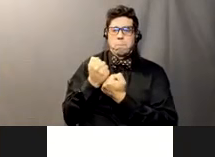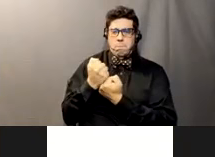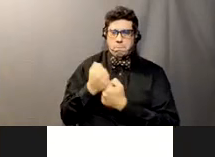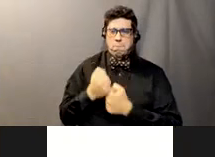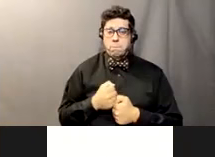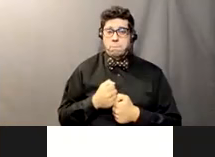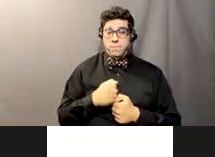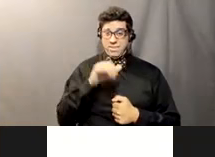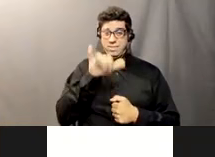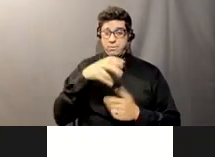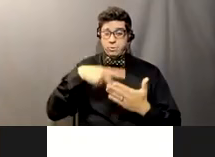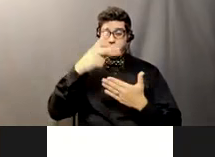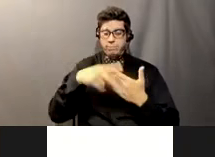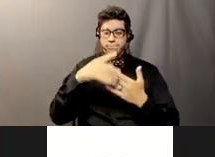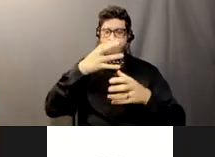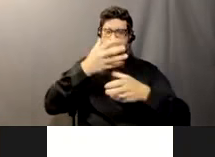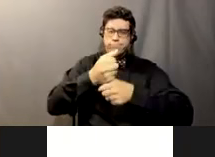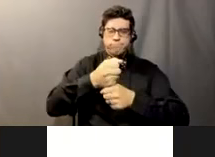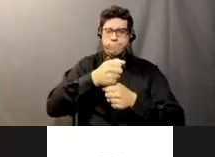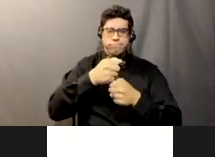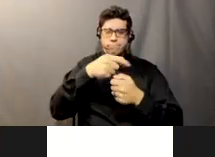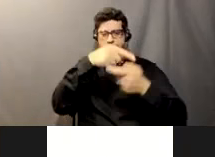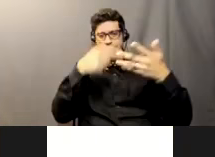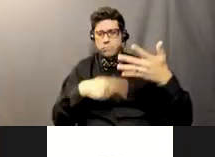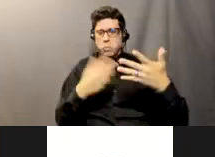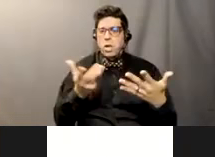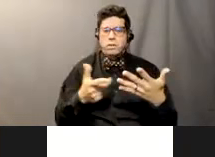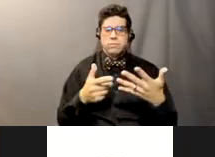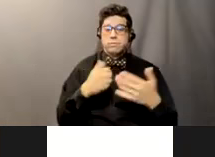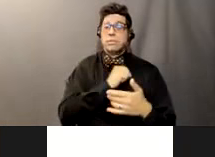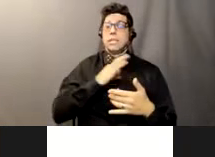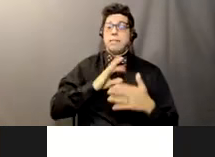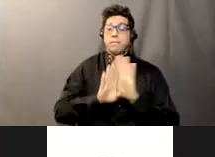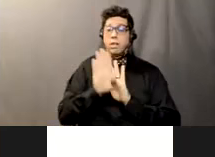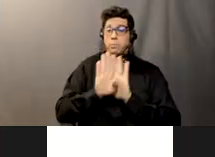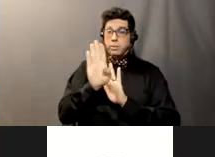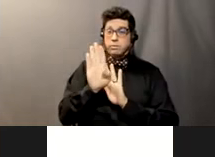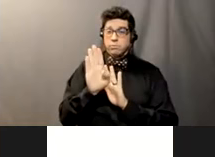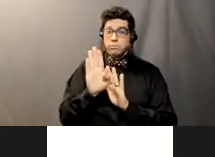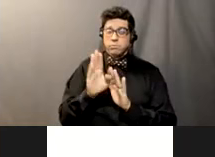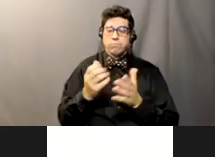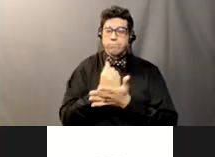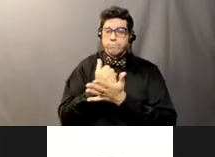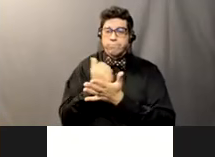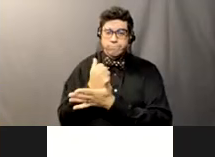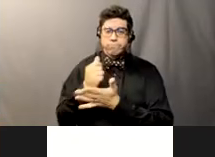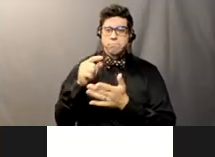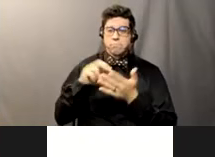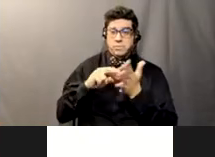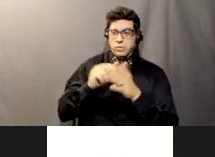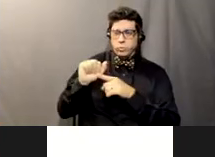of the program includes some staff development opportunities. So we do train staff at different